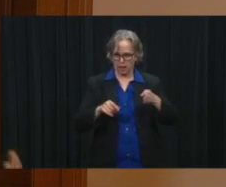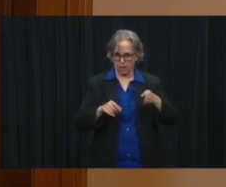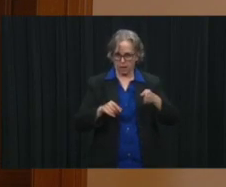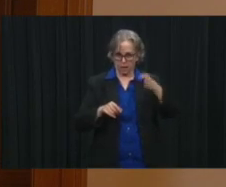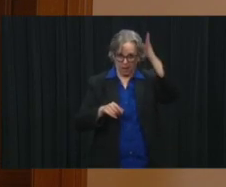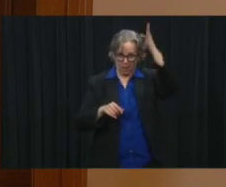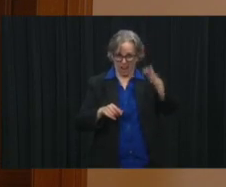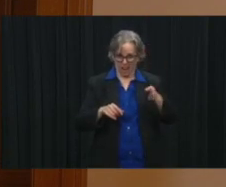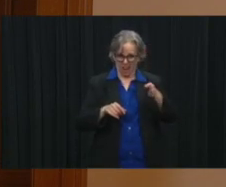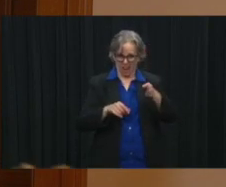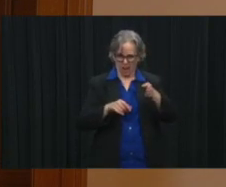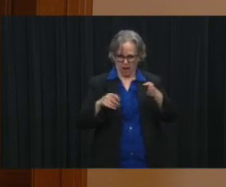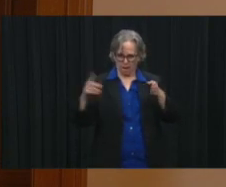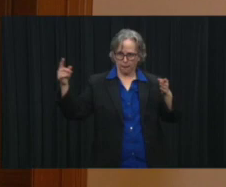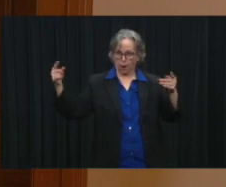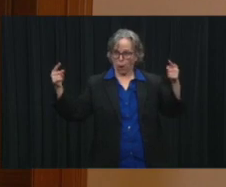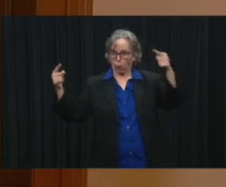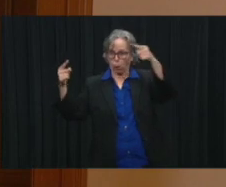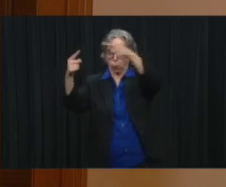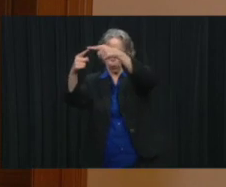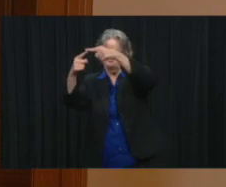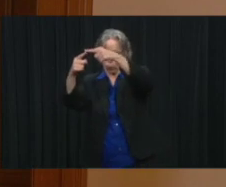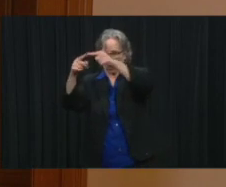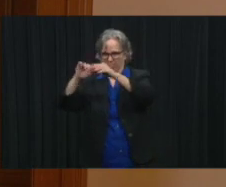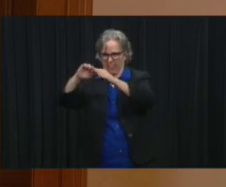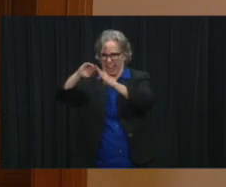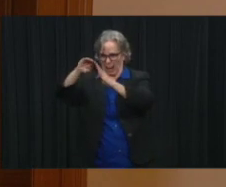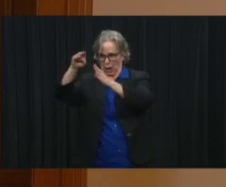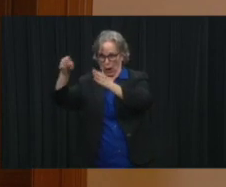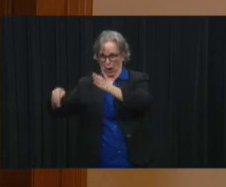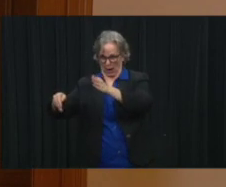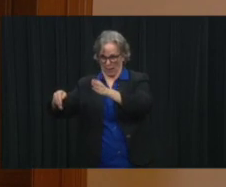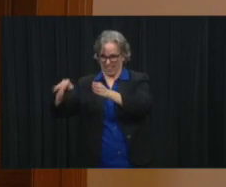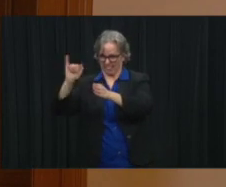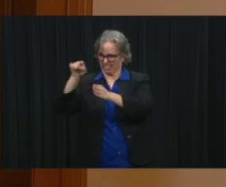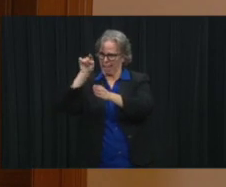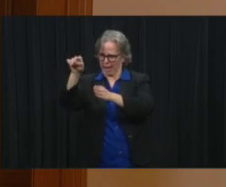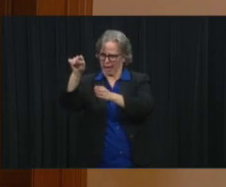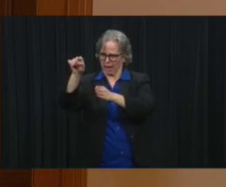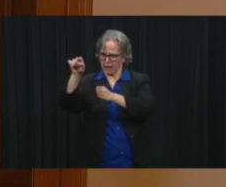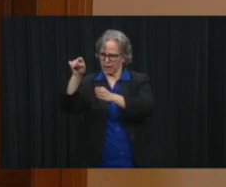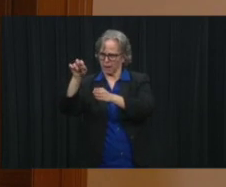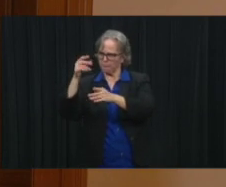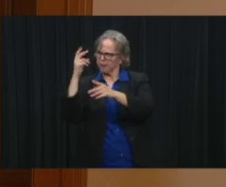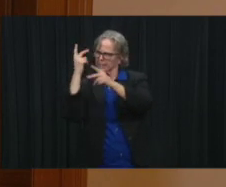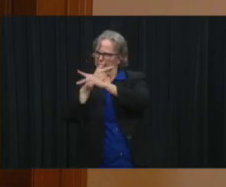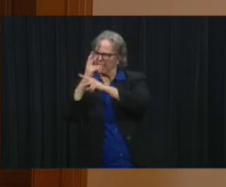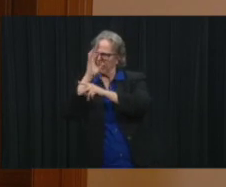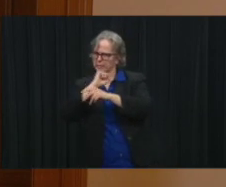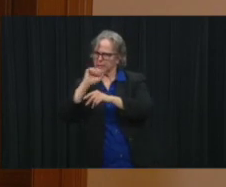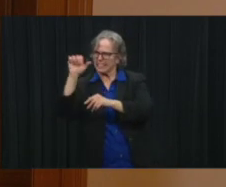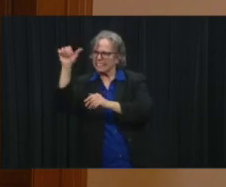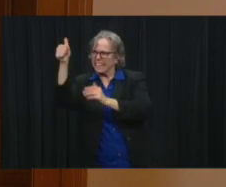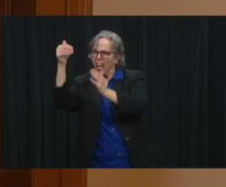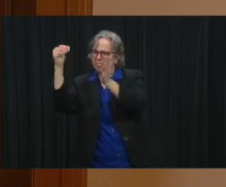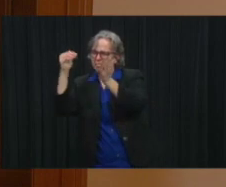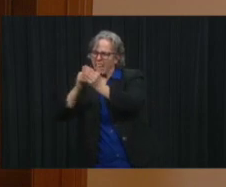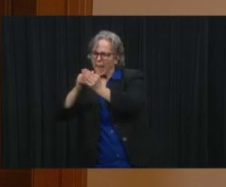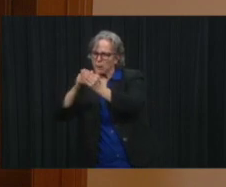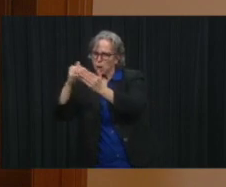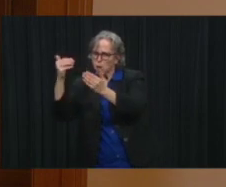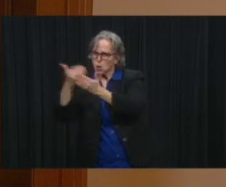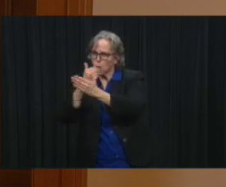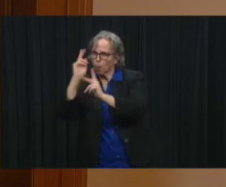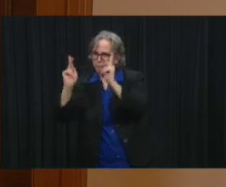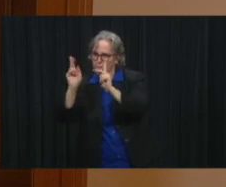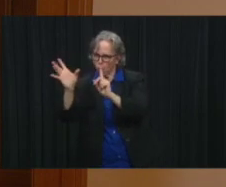as 10,000 new cases a day. And that is the number. And as